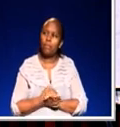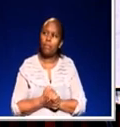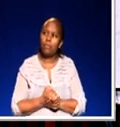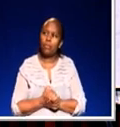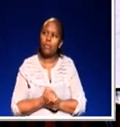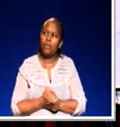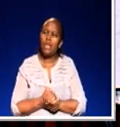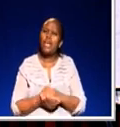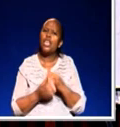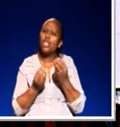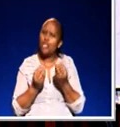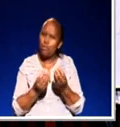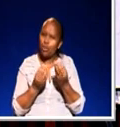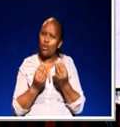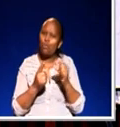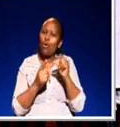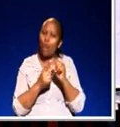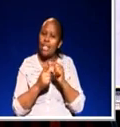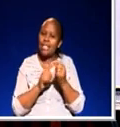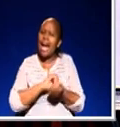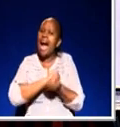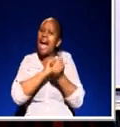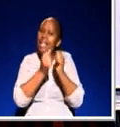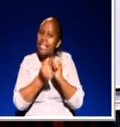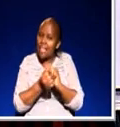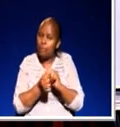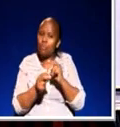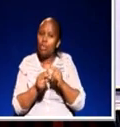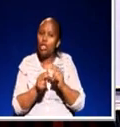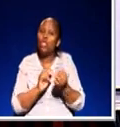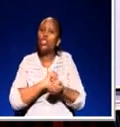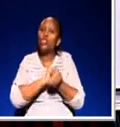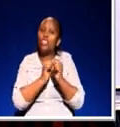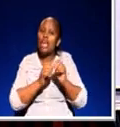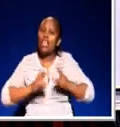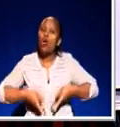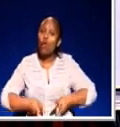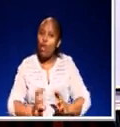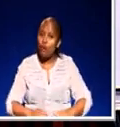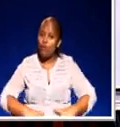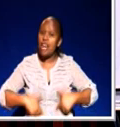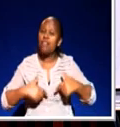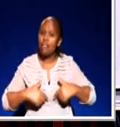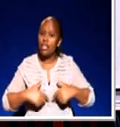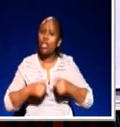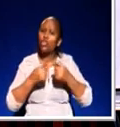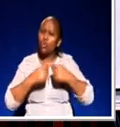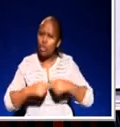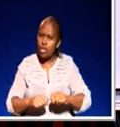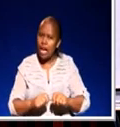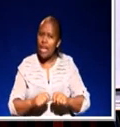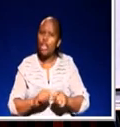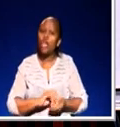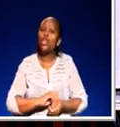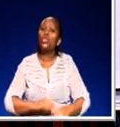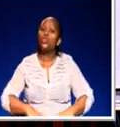And in very simple ones, to adapt means to adjust or to try to cope up